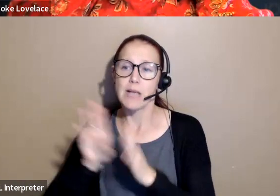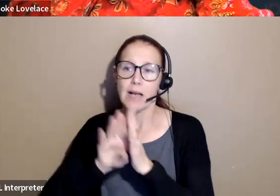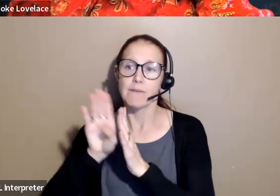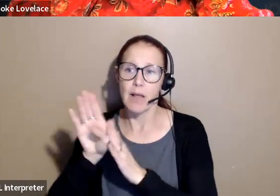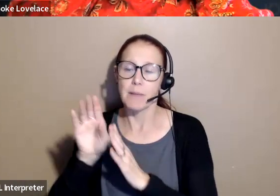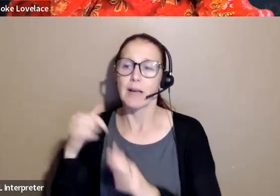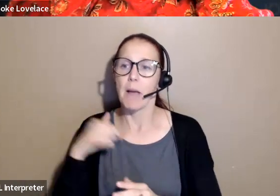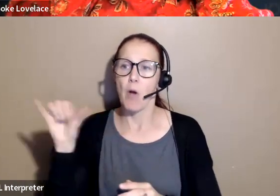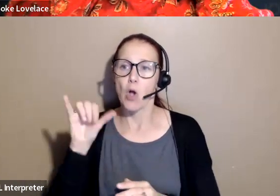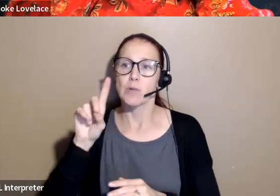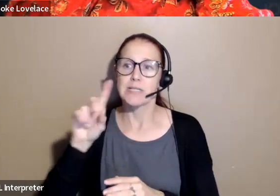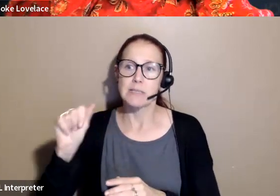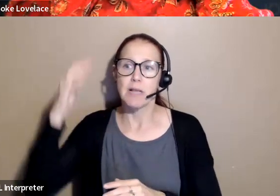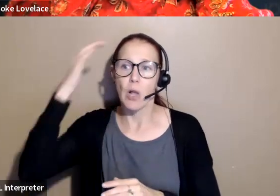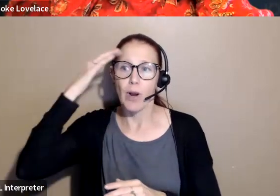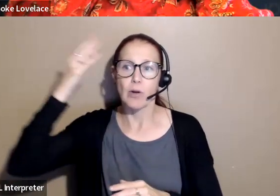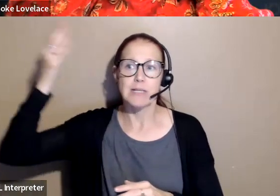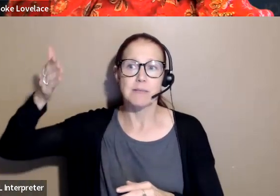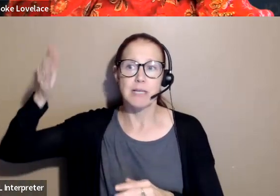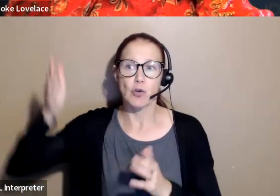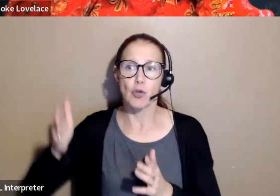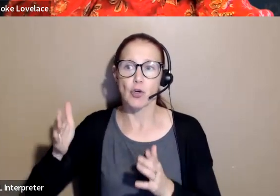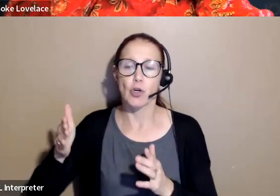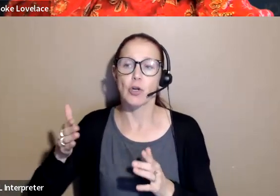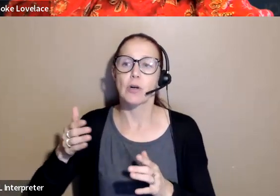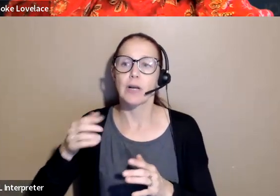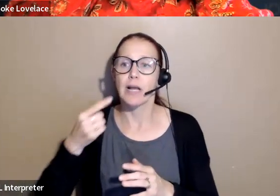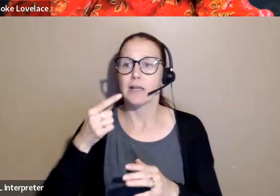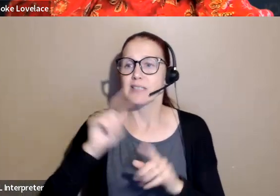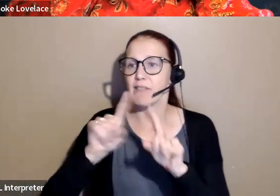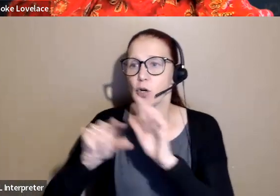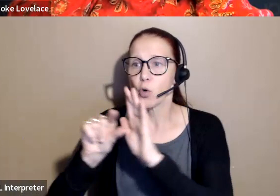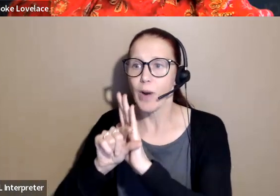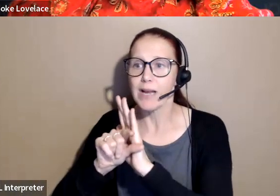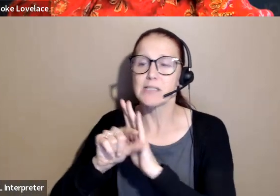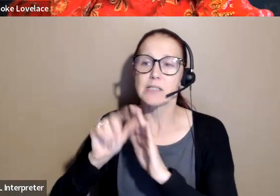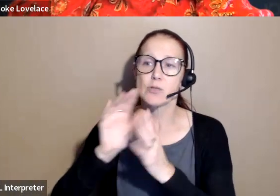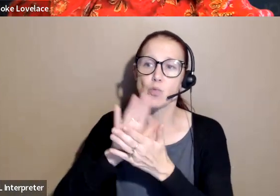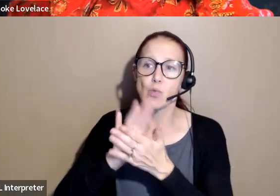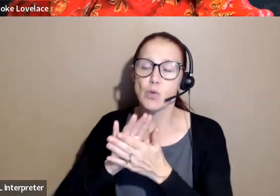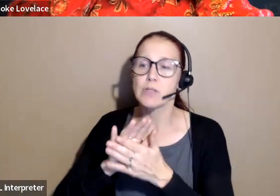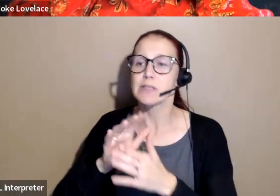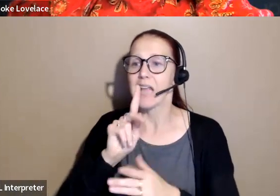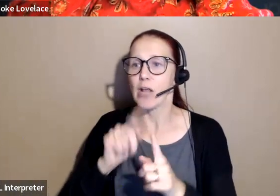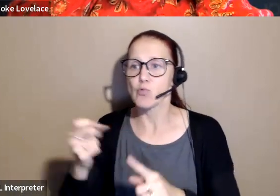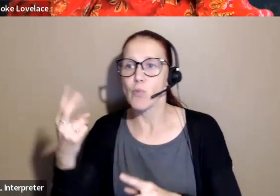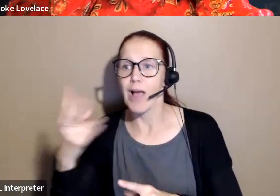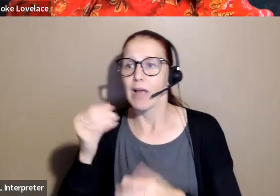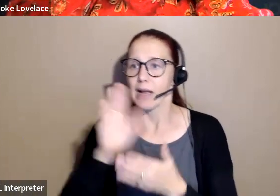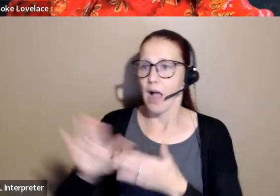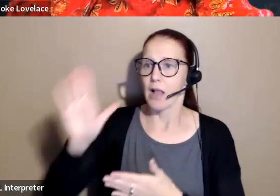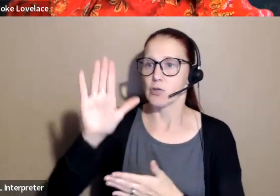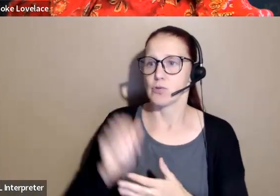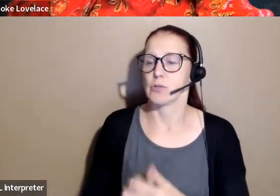also a disability awareness speaker at grade schools and colleges, and